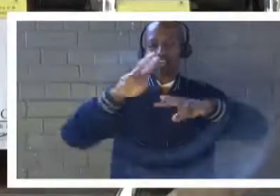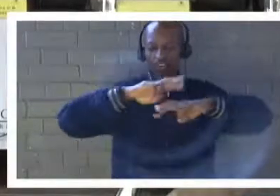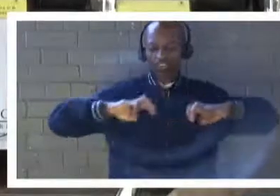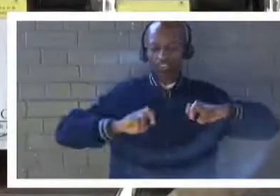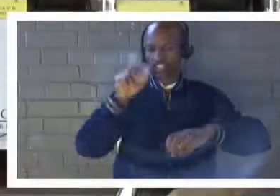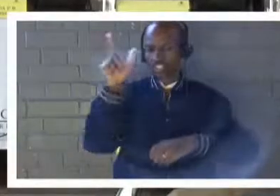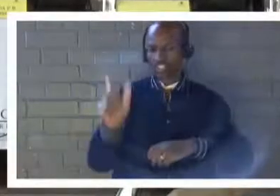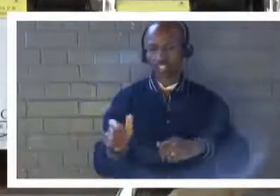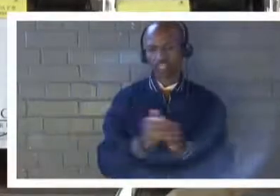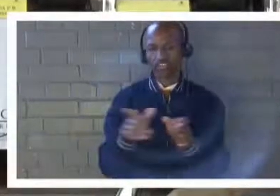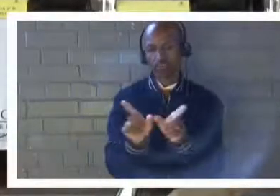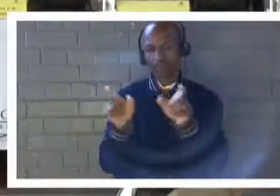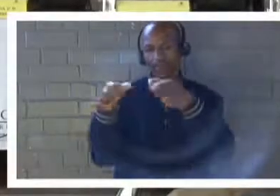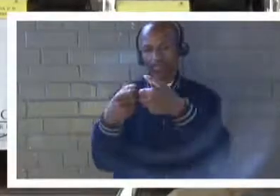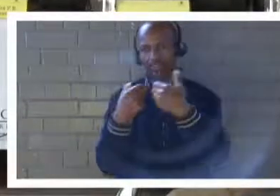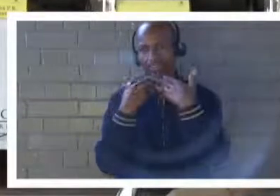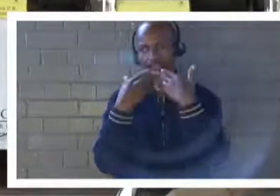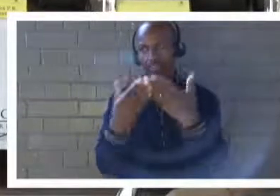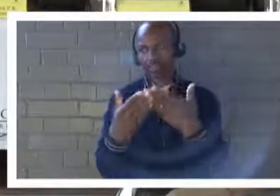committee. Thank you.